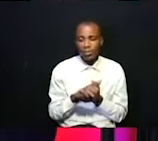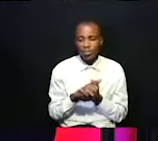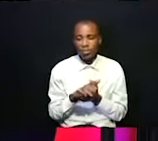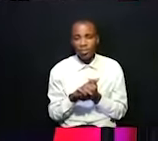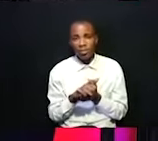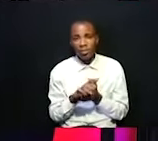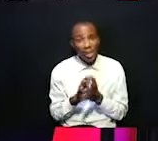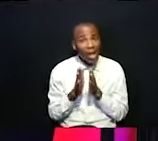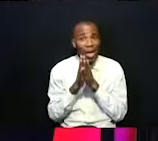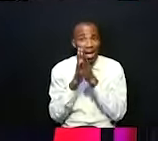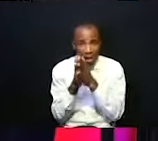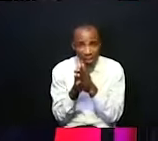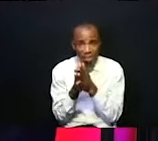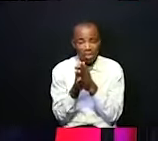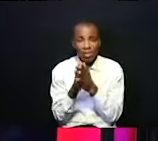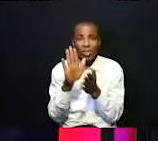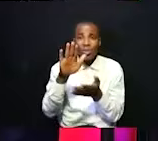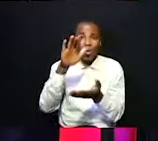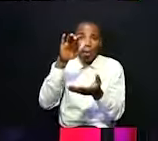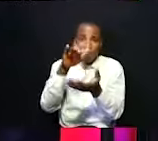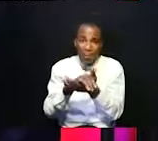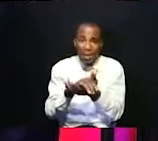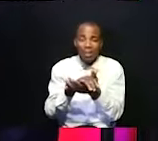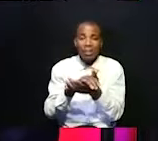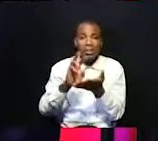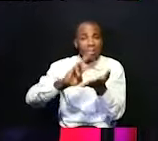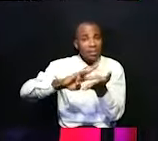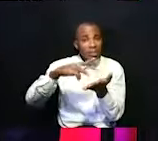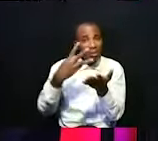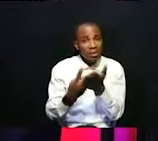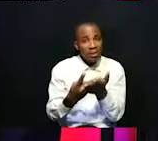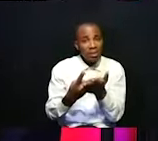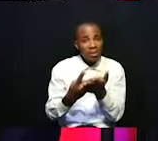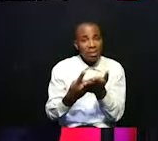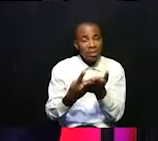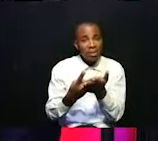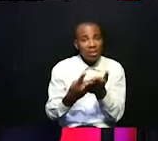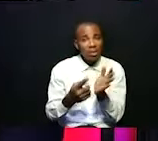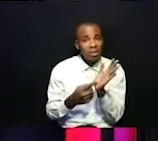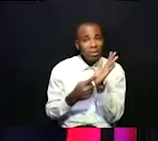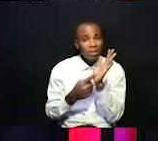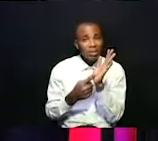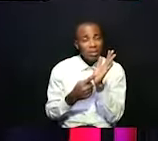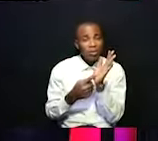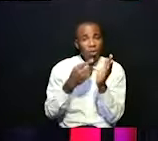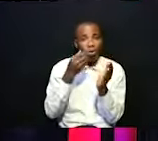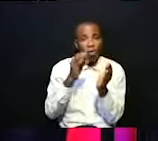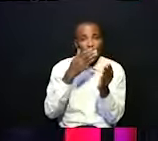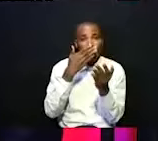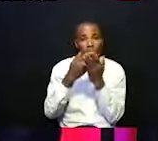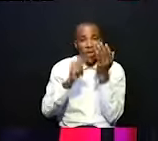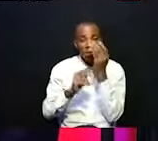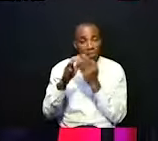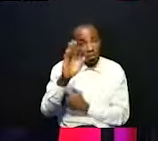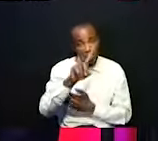is your marriage a witness? What worry so what worry no eh a dance of the goodness of God? Ah,